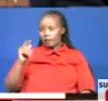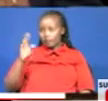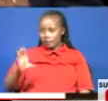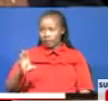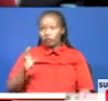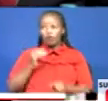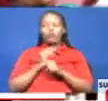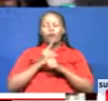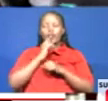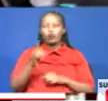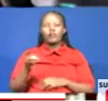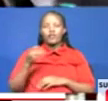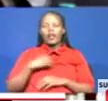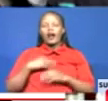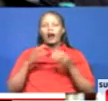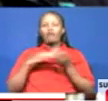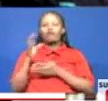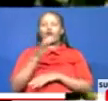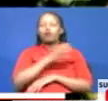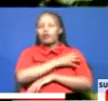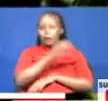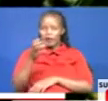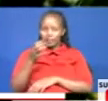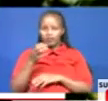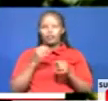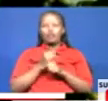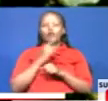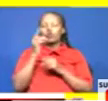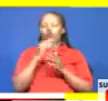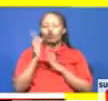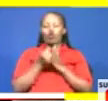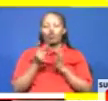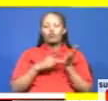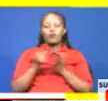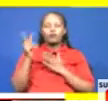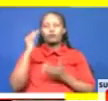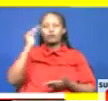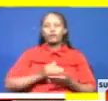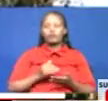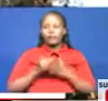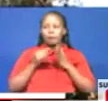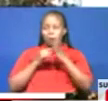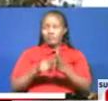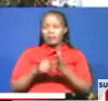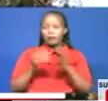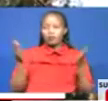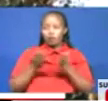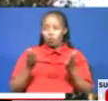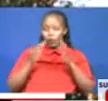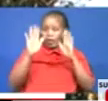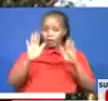and capacity to help stabilize prices of all essential items in instances where price swings of essential items